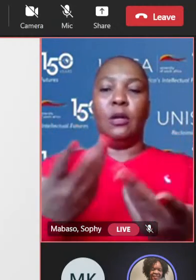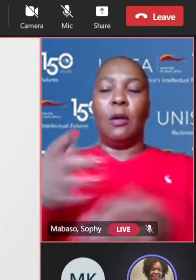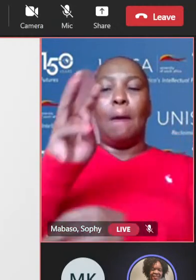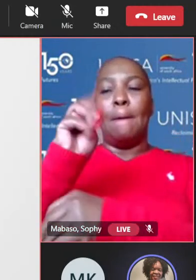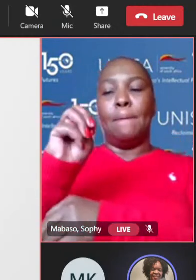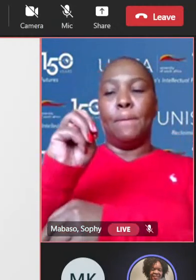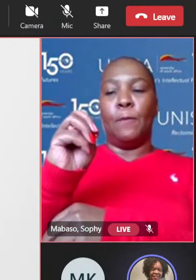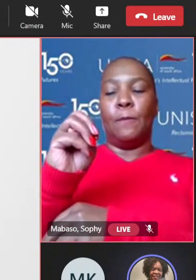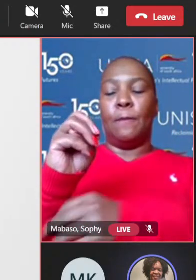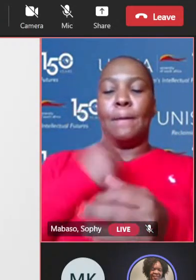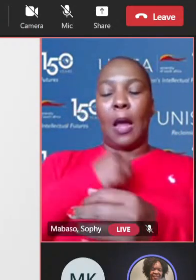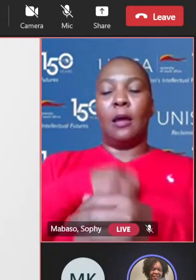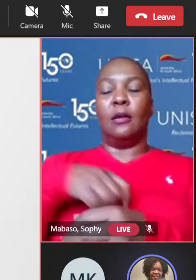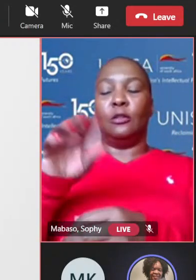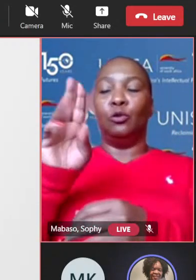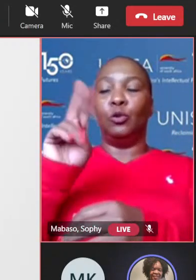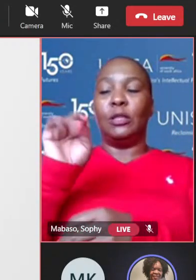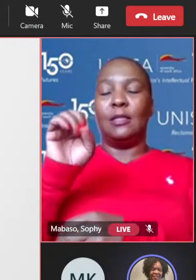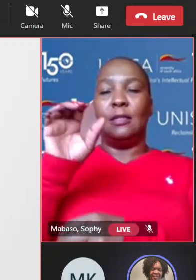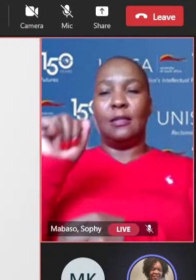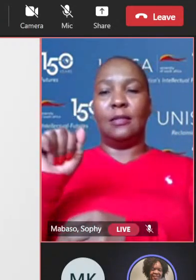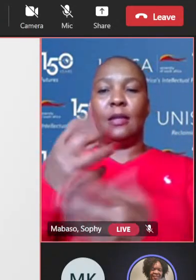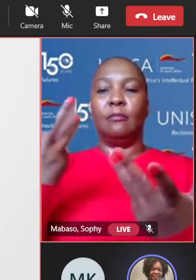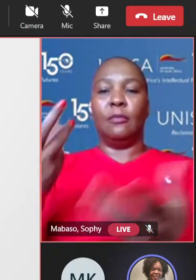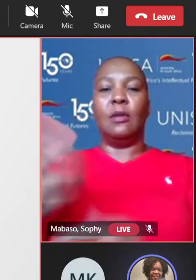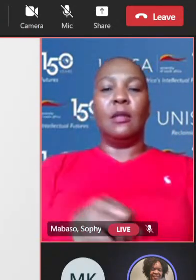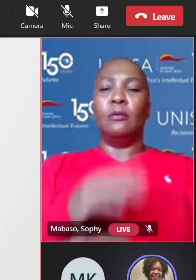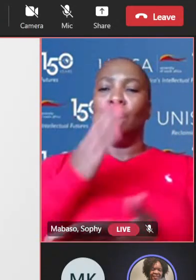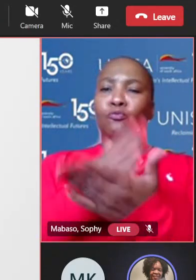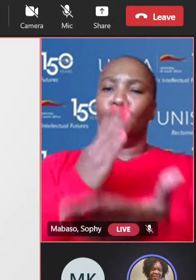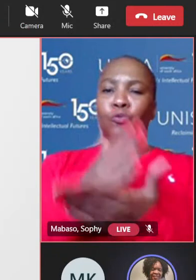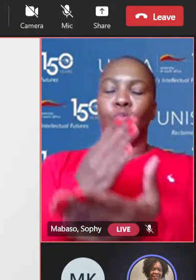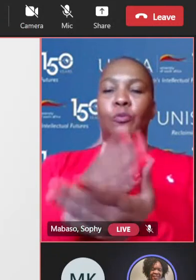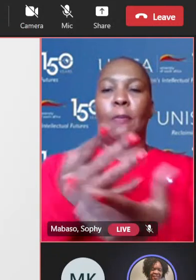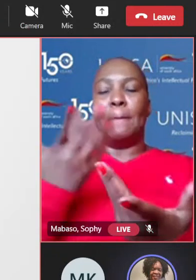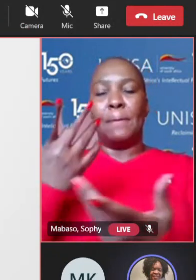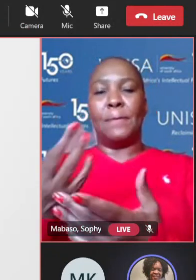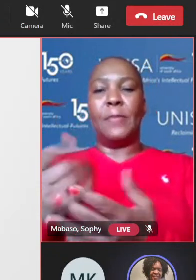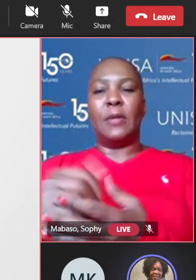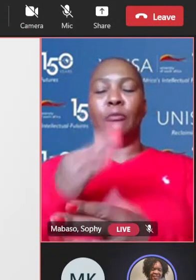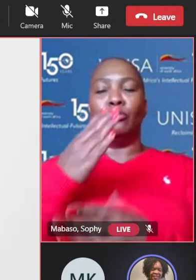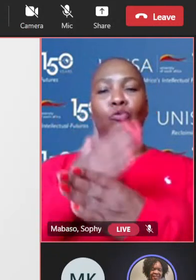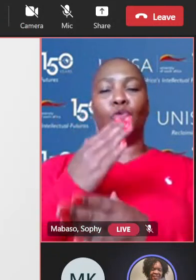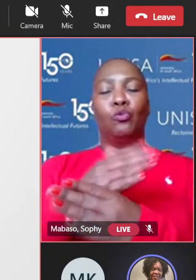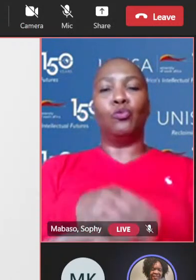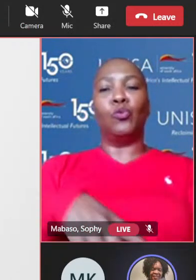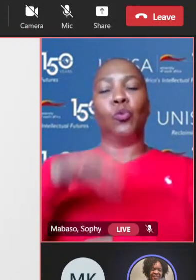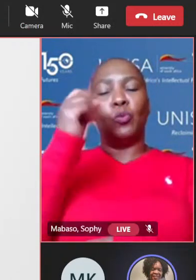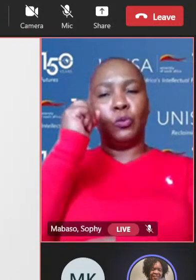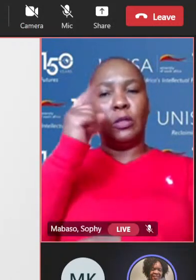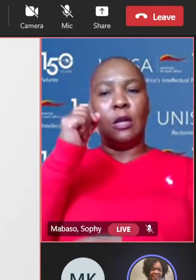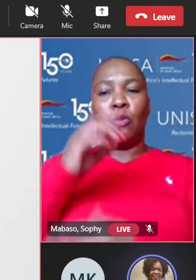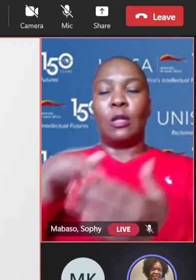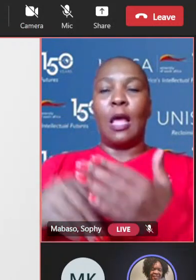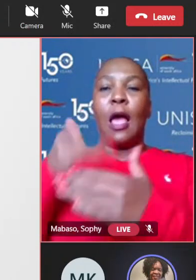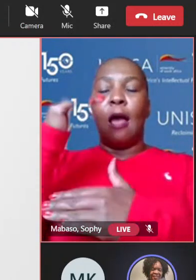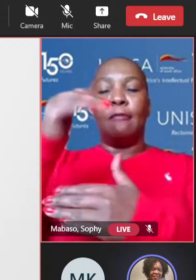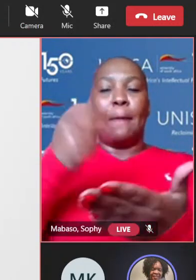Unisa. And then please make sure that you verify your content before submitting, not after marking. And